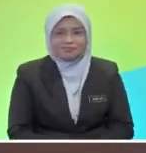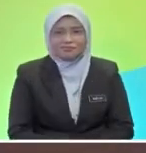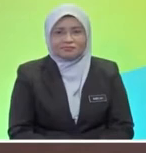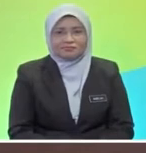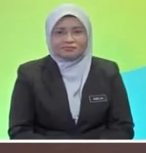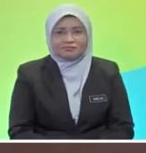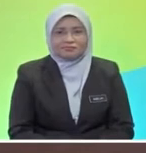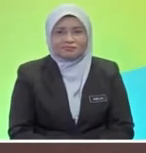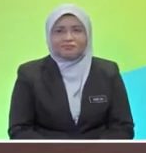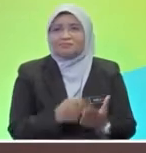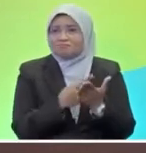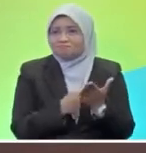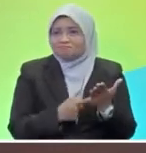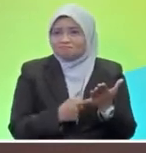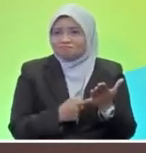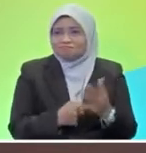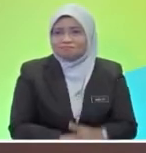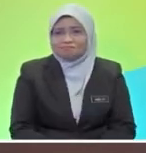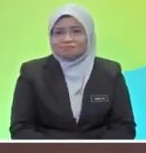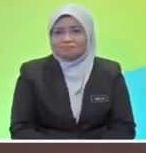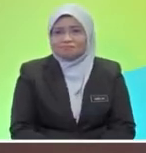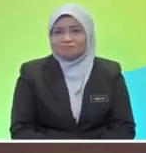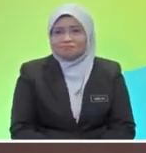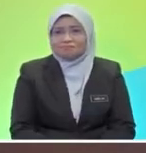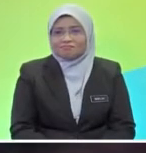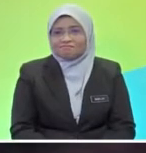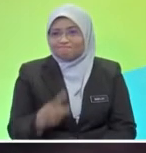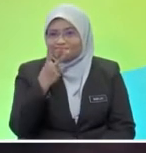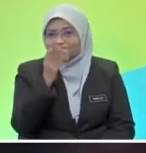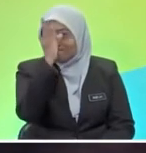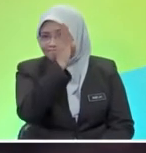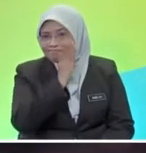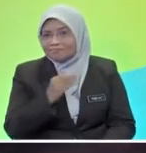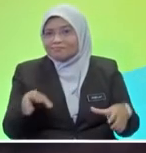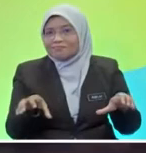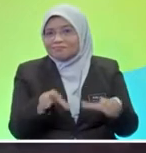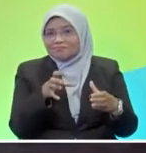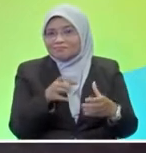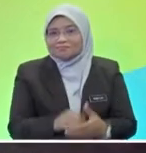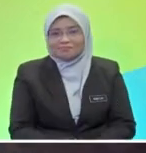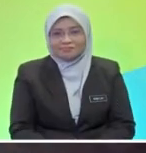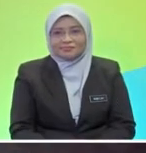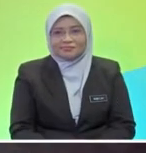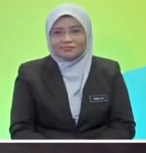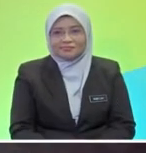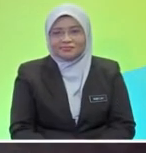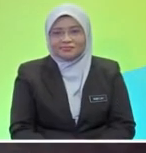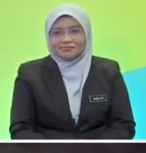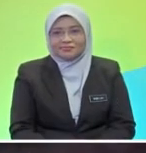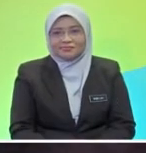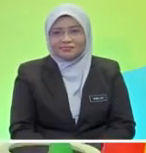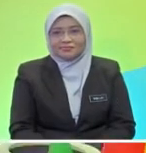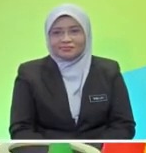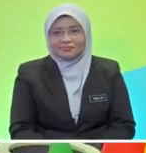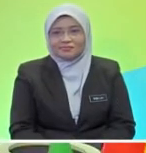picture shows, I think it's something like this and like this. Yes, what is that? This is squat, teacher.